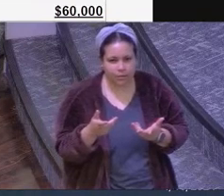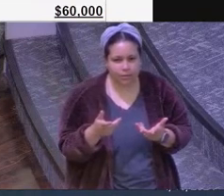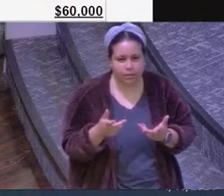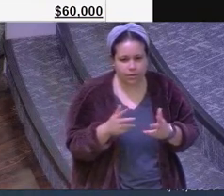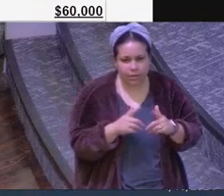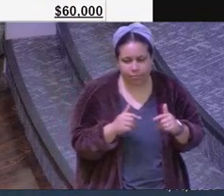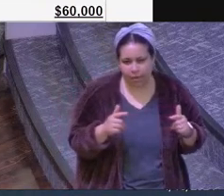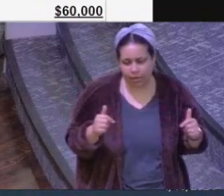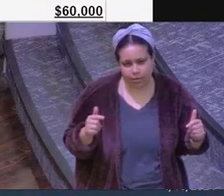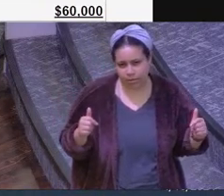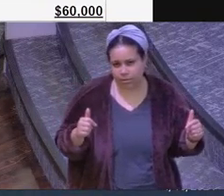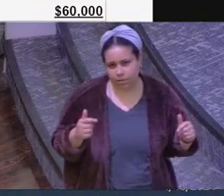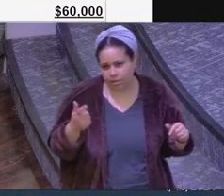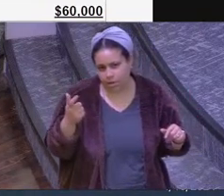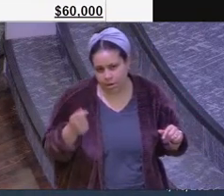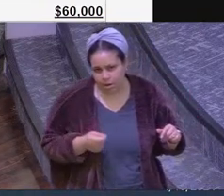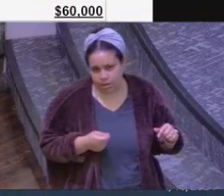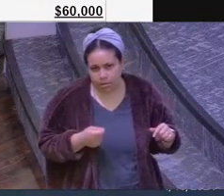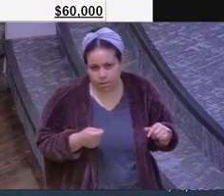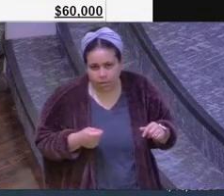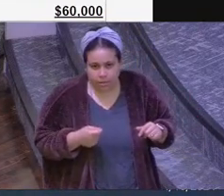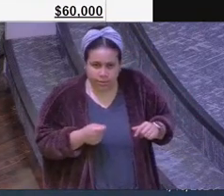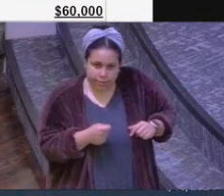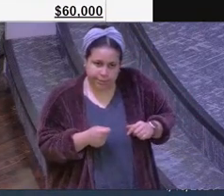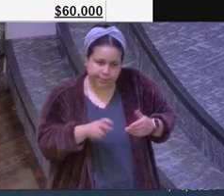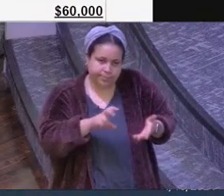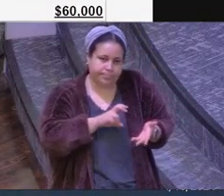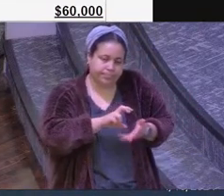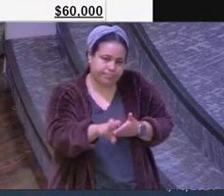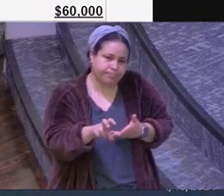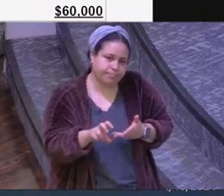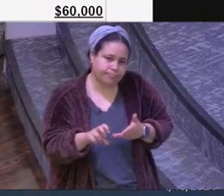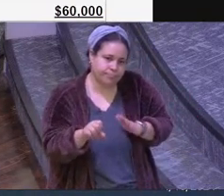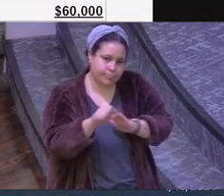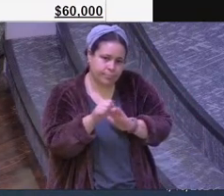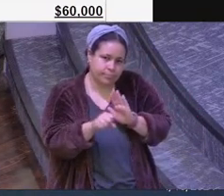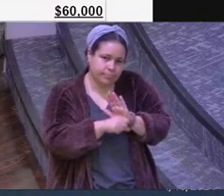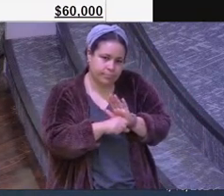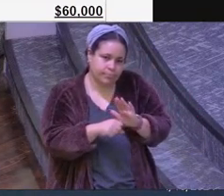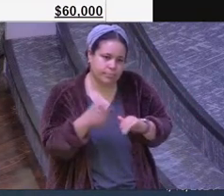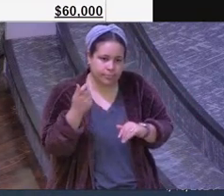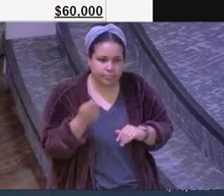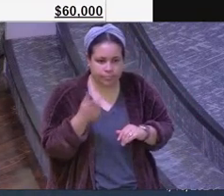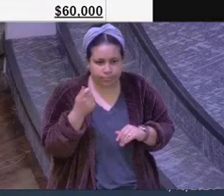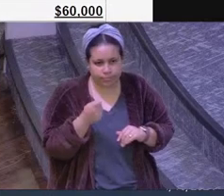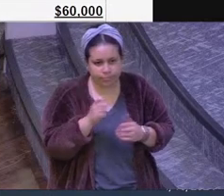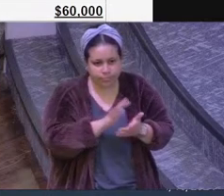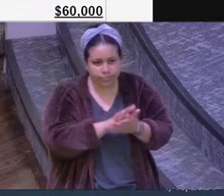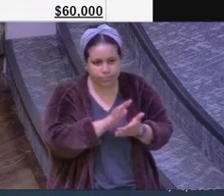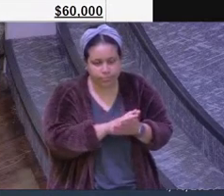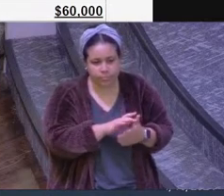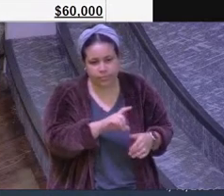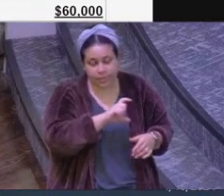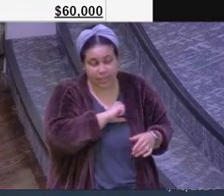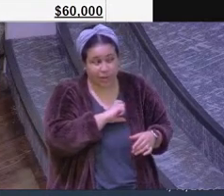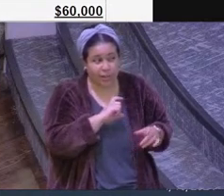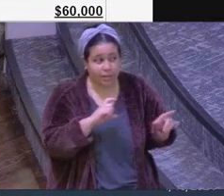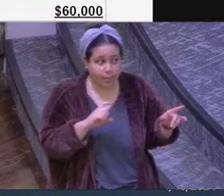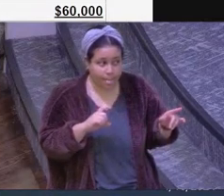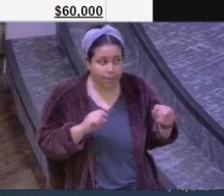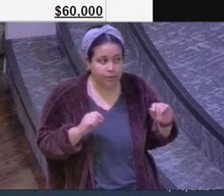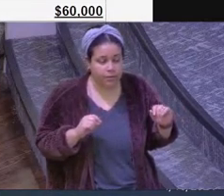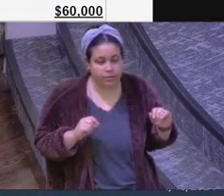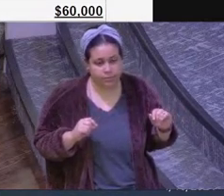various grant reimbursements we may get. Other state grants, this is where I put the school security grant. This may end up changing. This is just